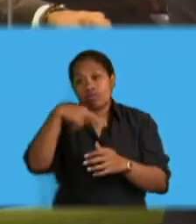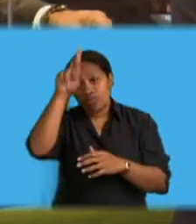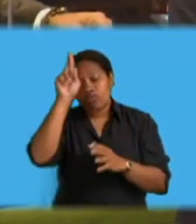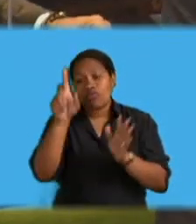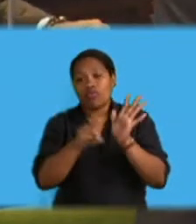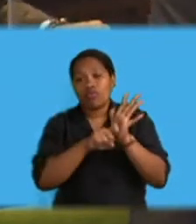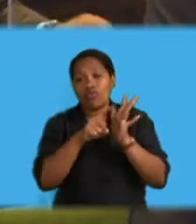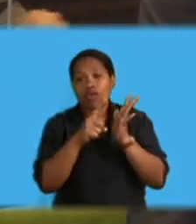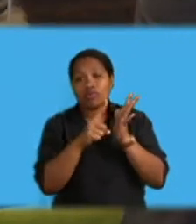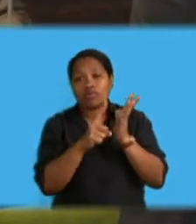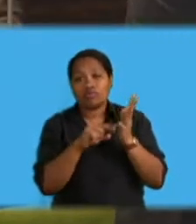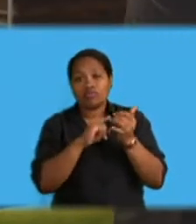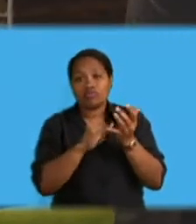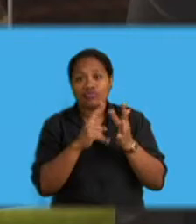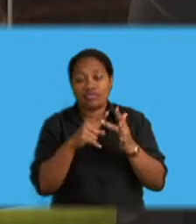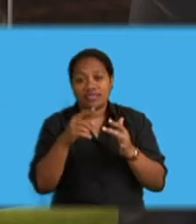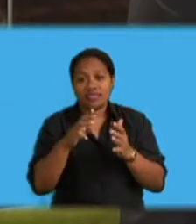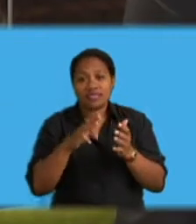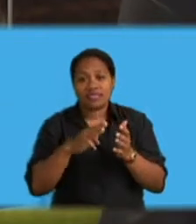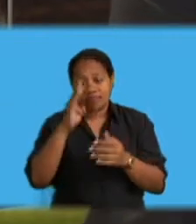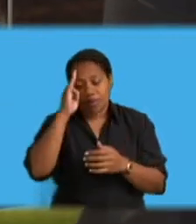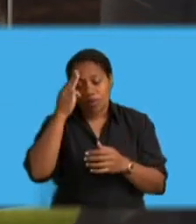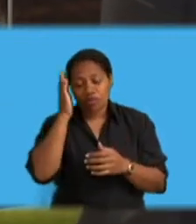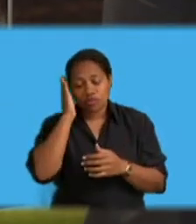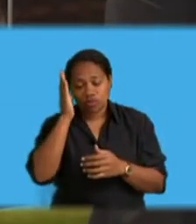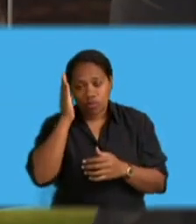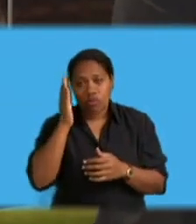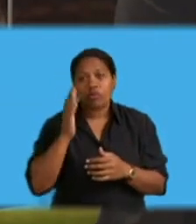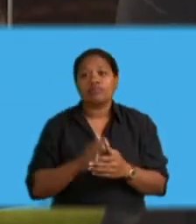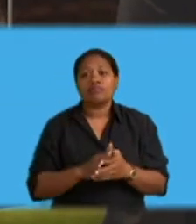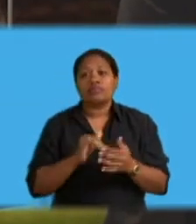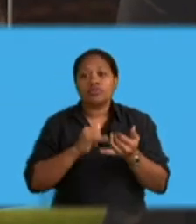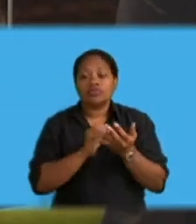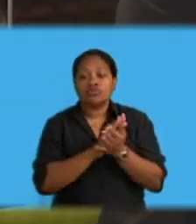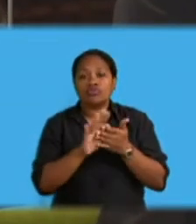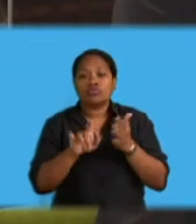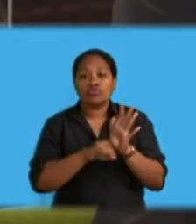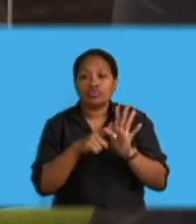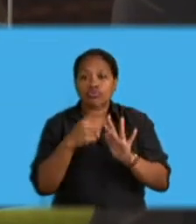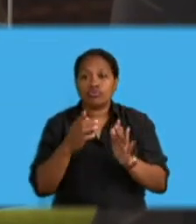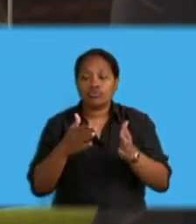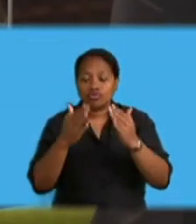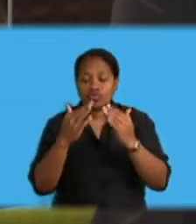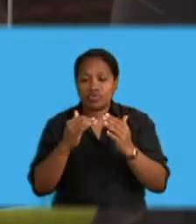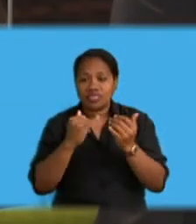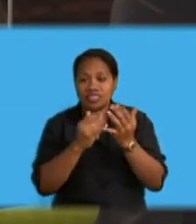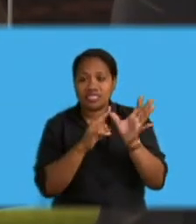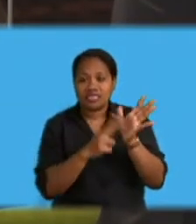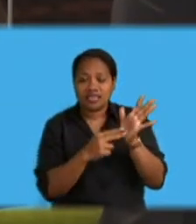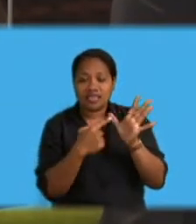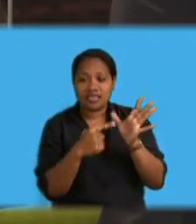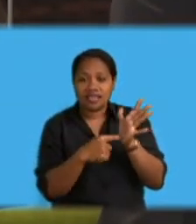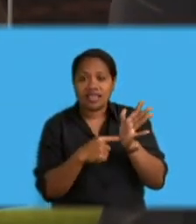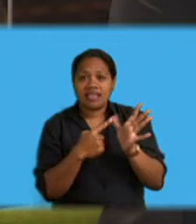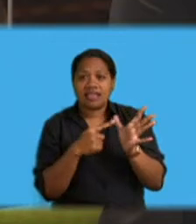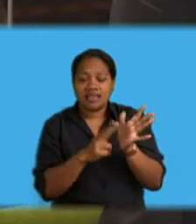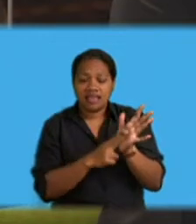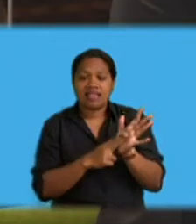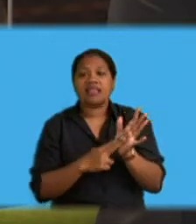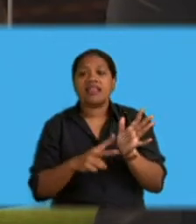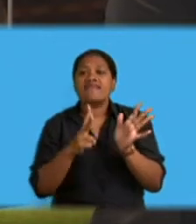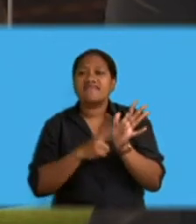School, SGN Khalsa School, Shri Sanatan Dharam Kanya Patshala School, Vaturu District